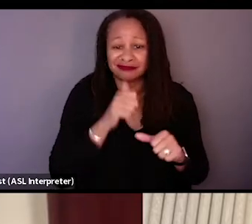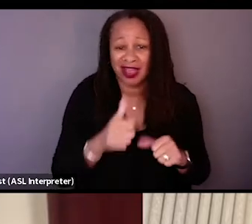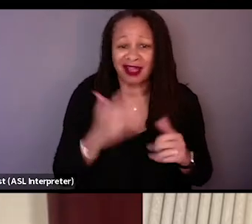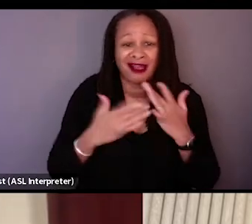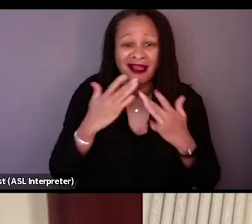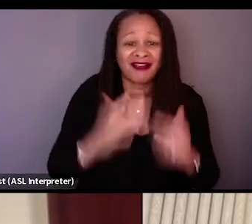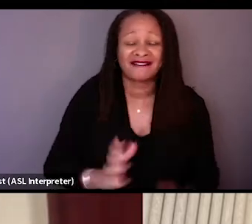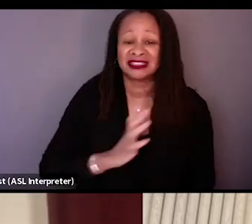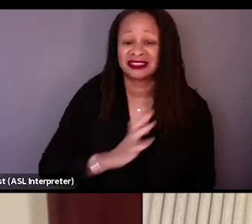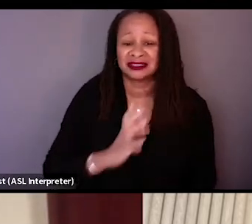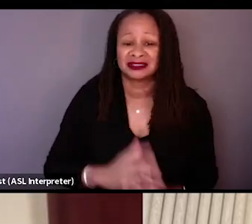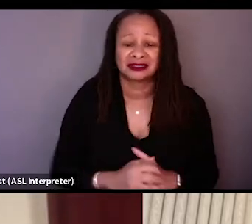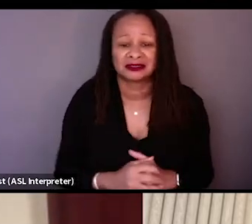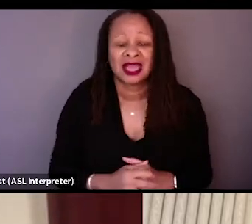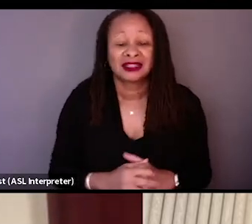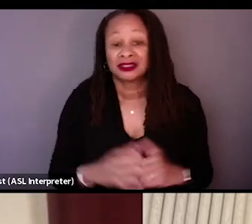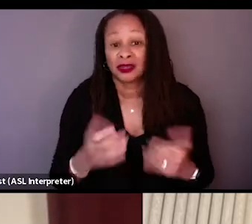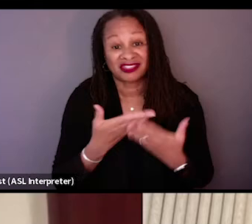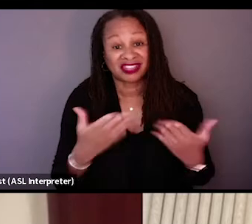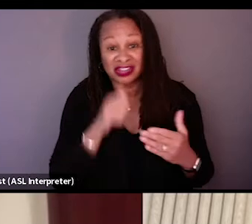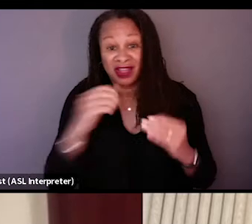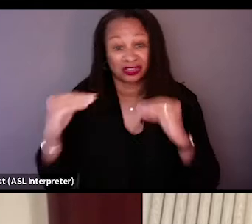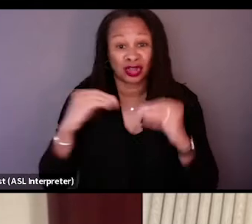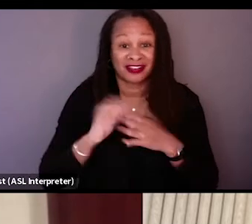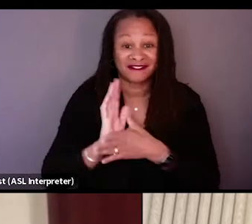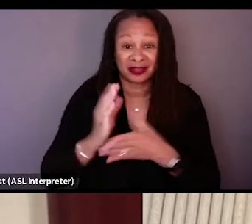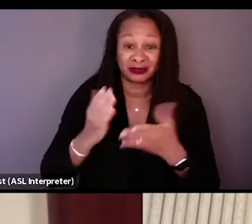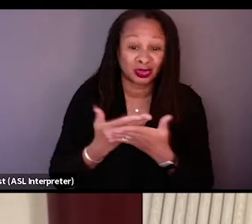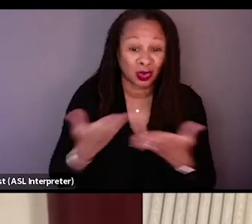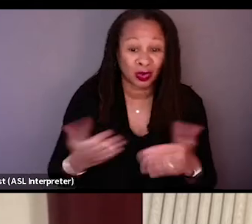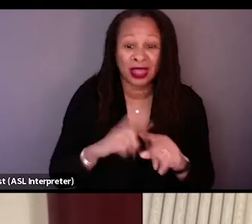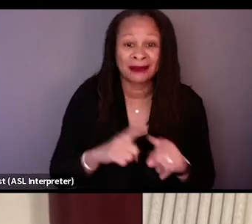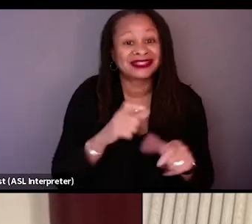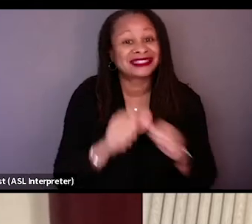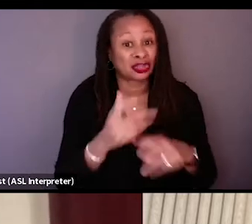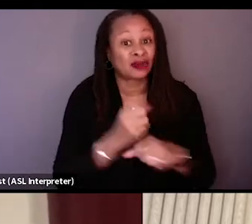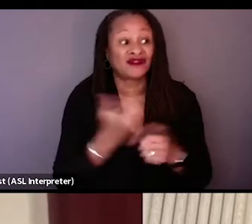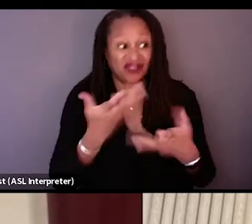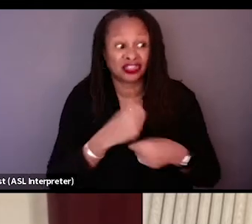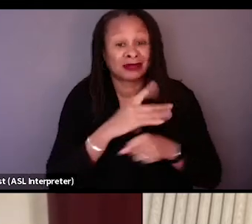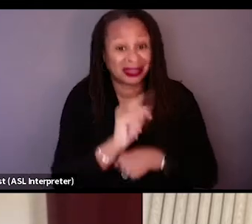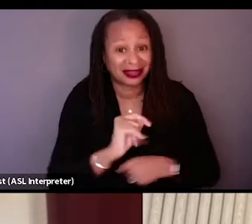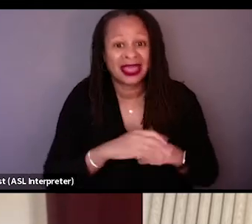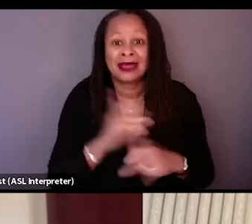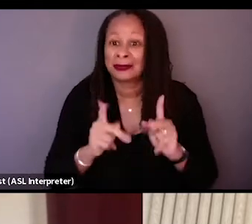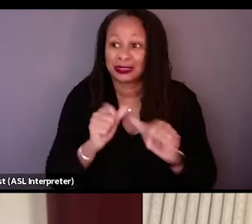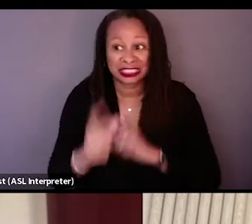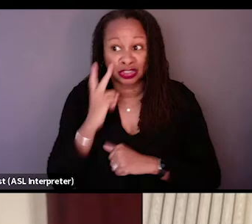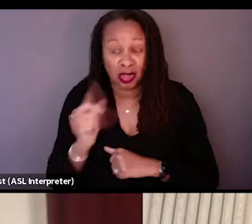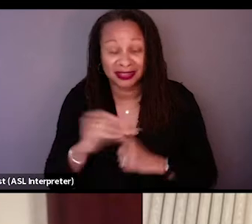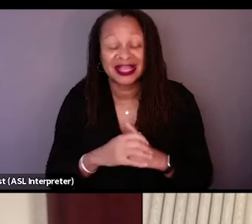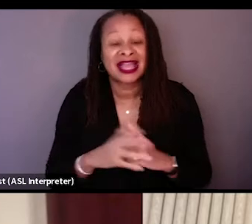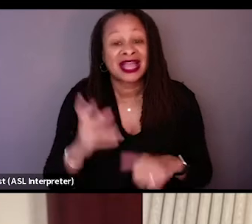say clearly one of those things that wasn't taught in film school. But he still got the movie made, and people still saw it, and